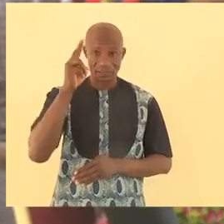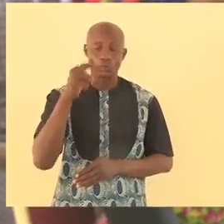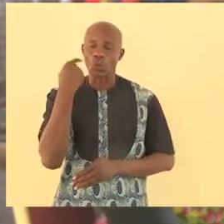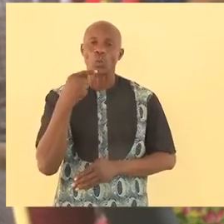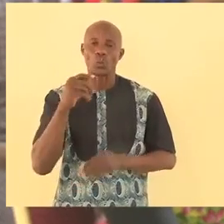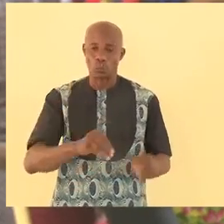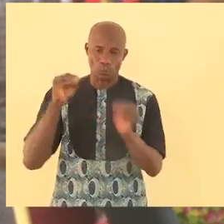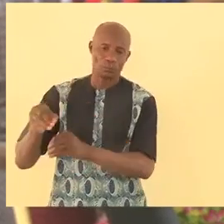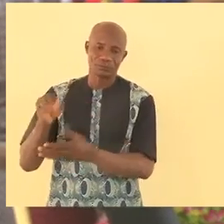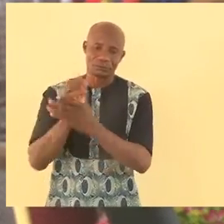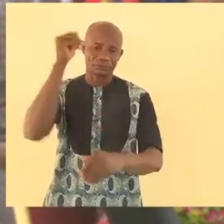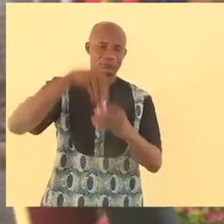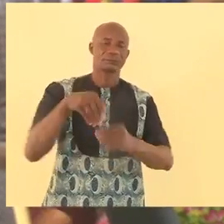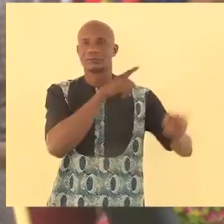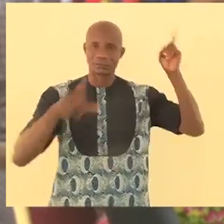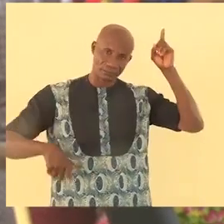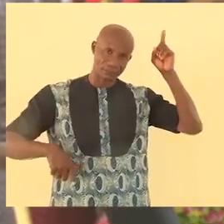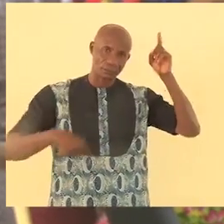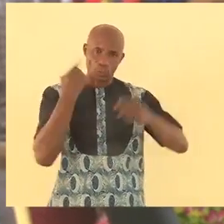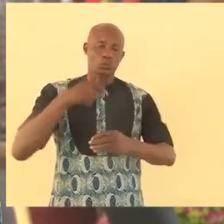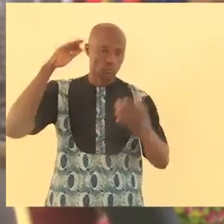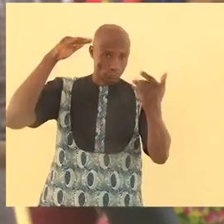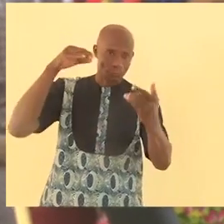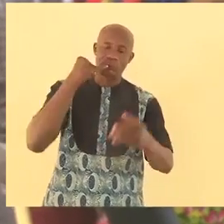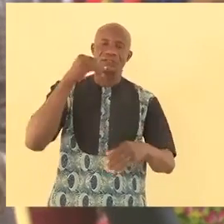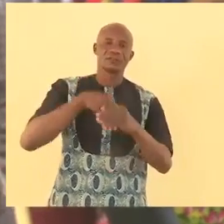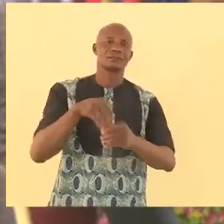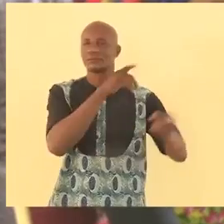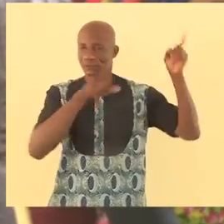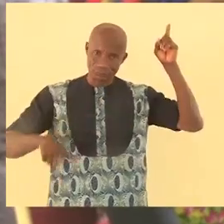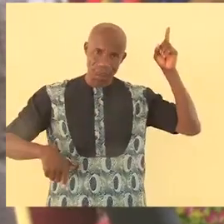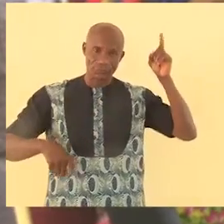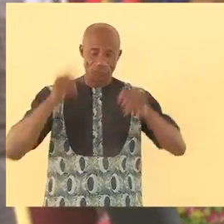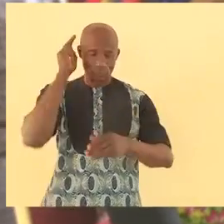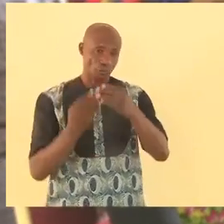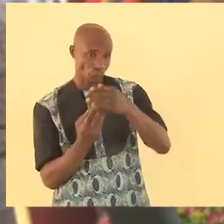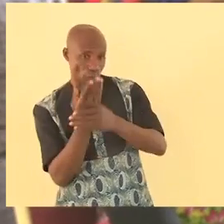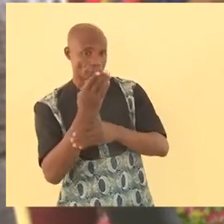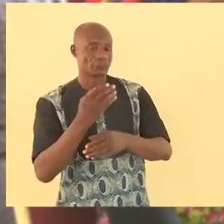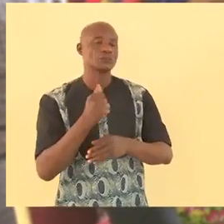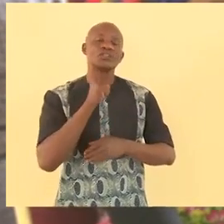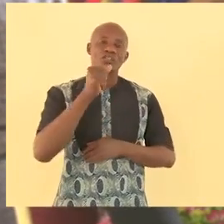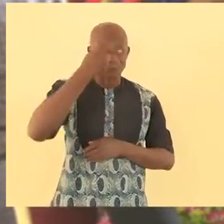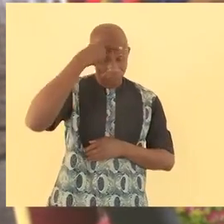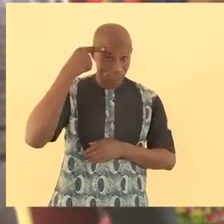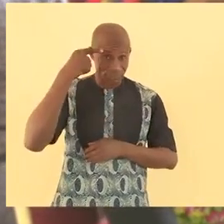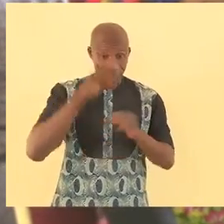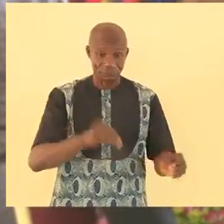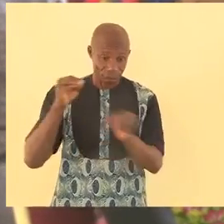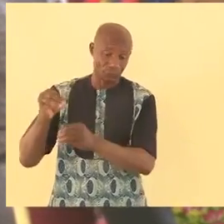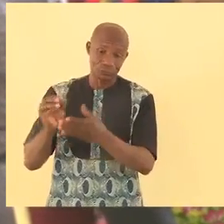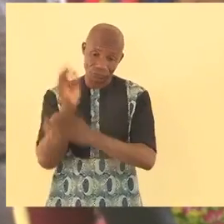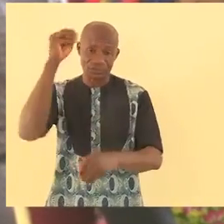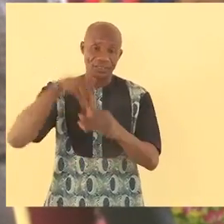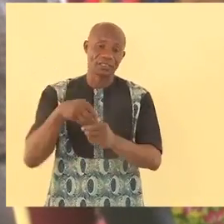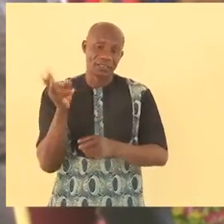who places his trust in the Lord, whose hope is in the Lord. And the Bible says that he's going to flourish, not because he places in trust